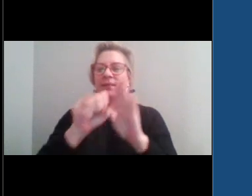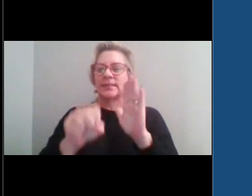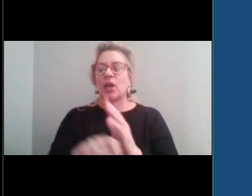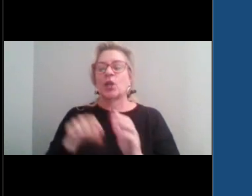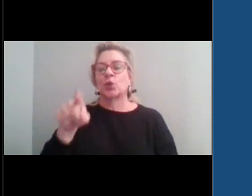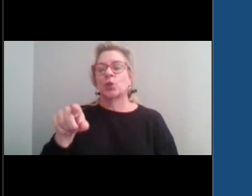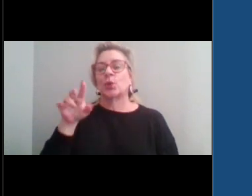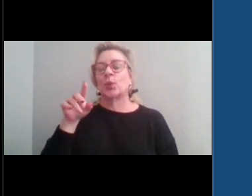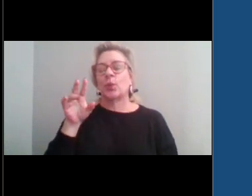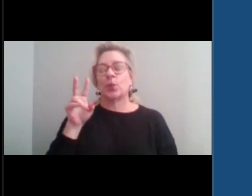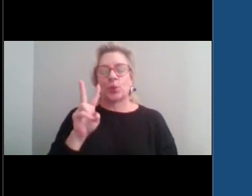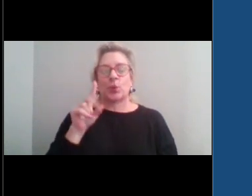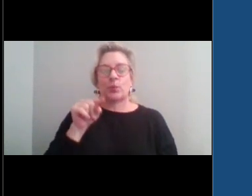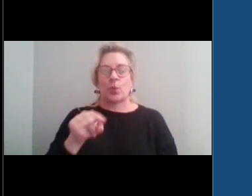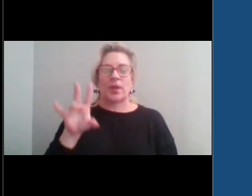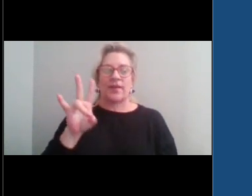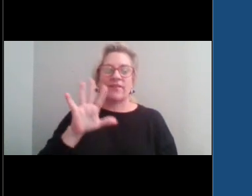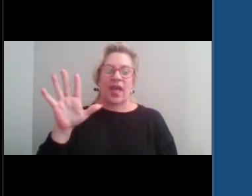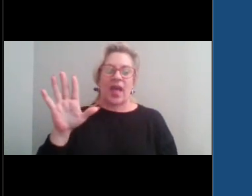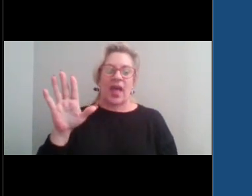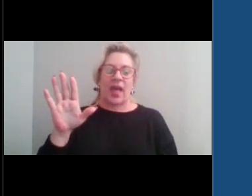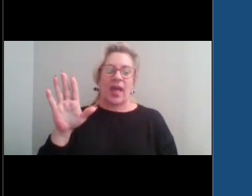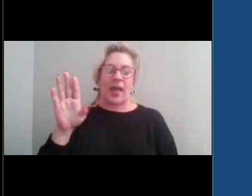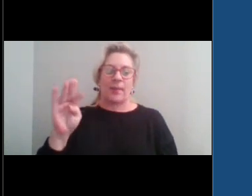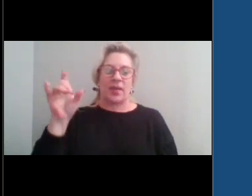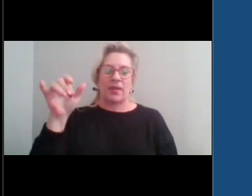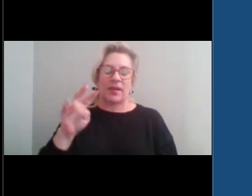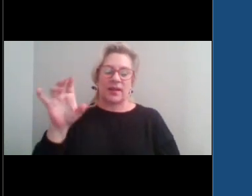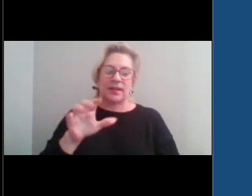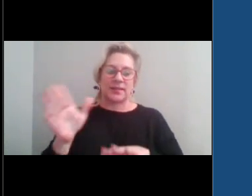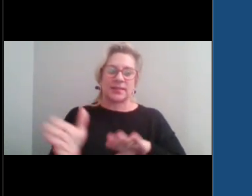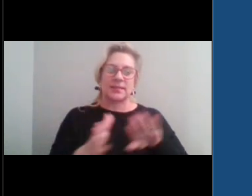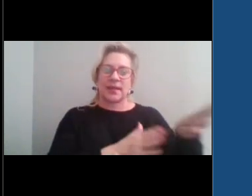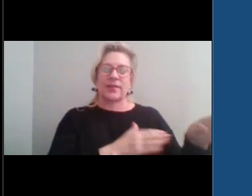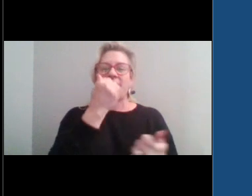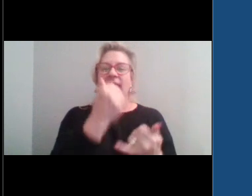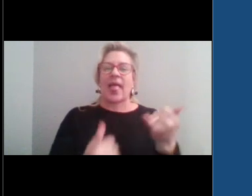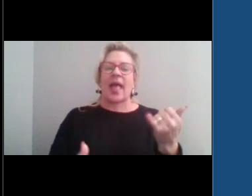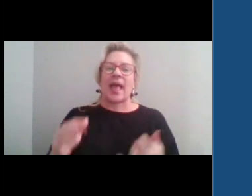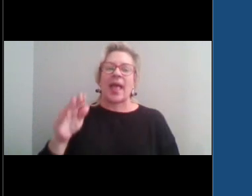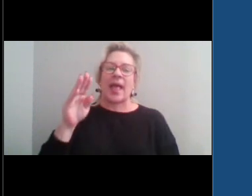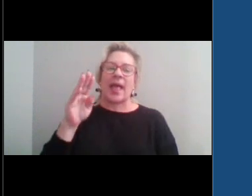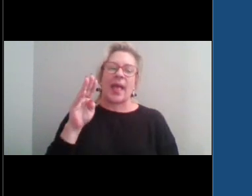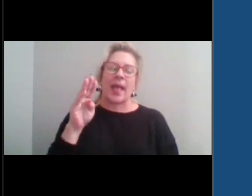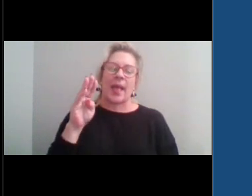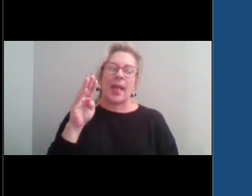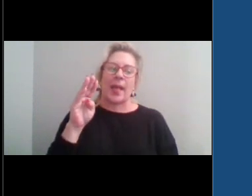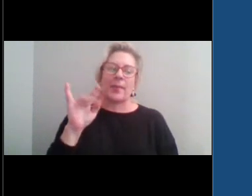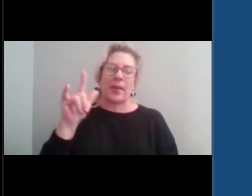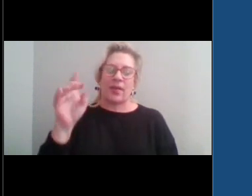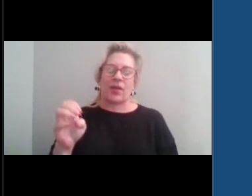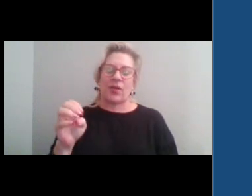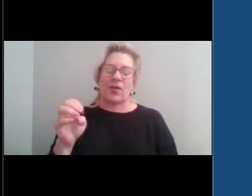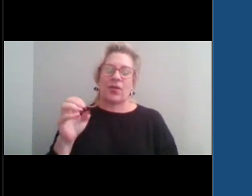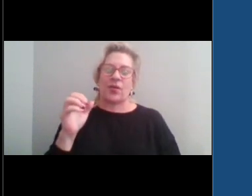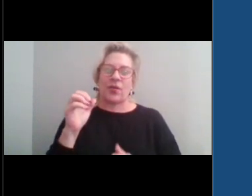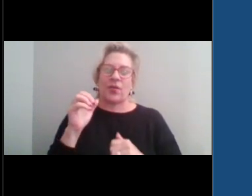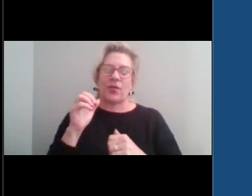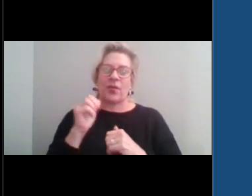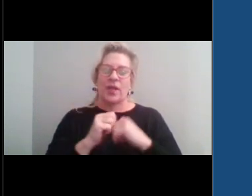$2.75 billion of that money is set aside for the last mile infrastructure that will be run through